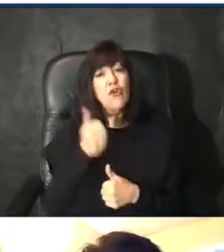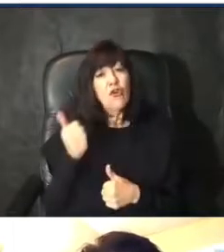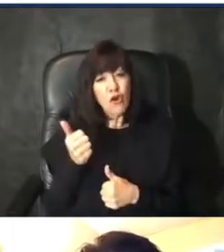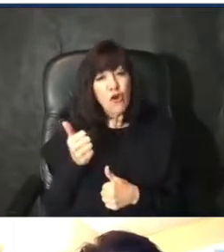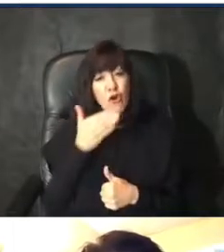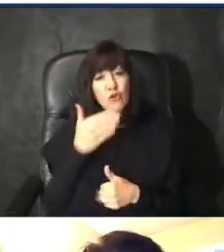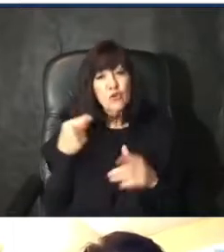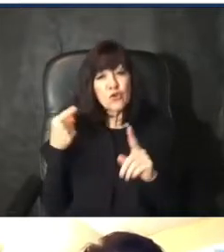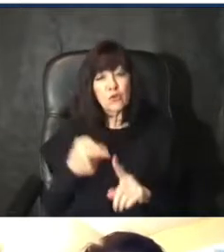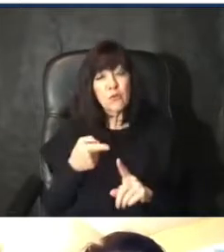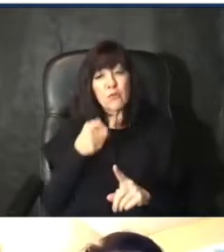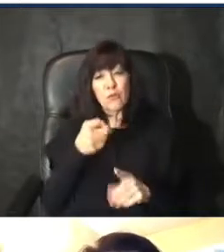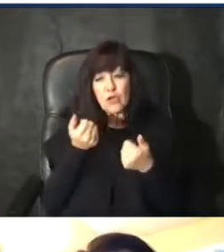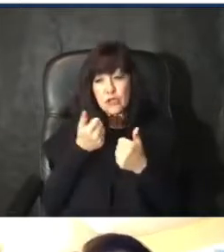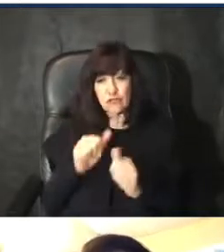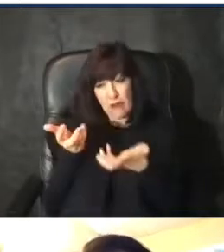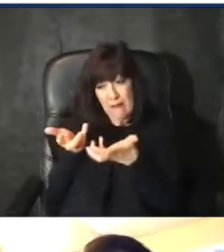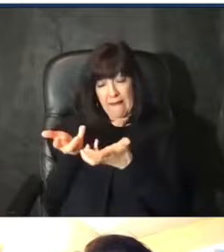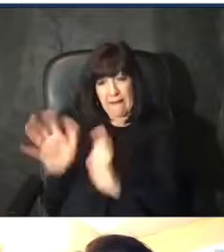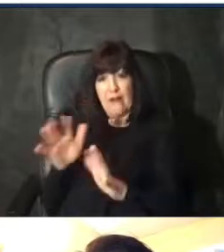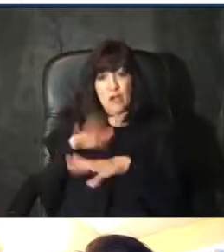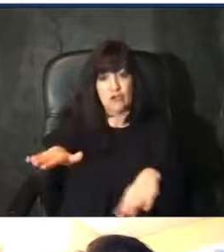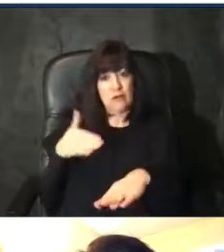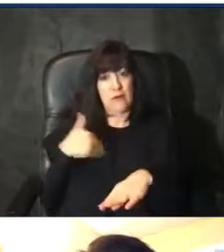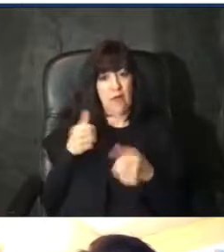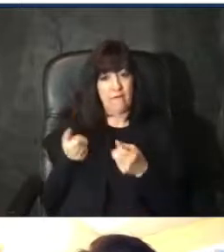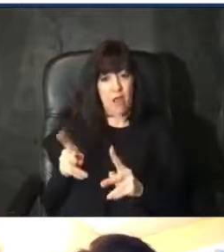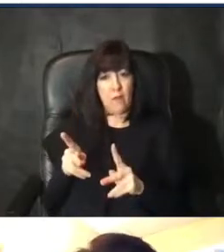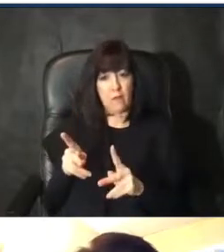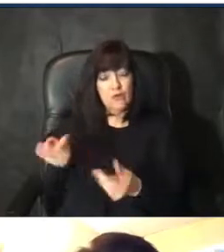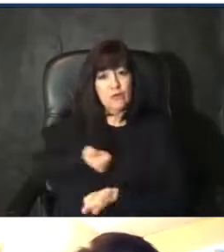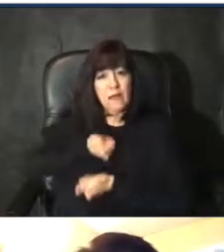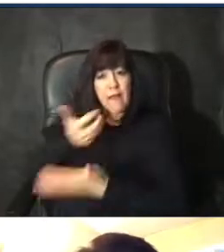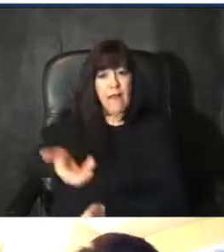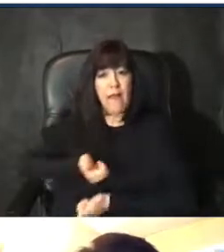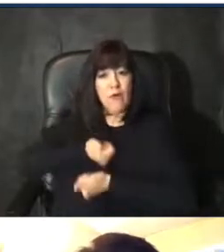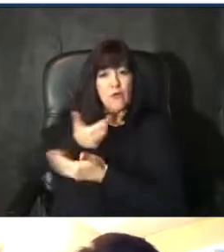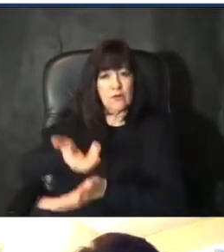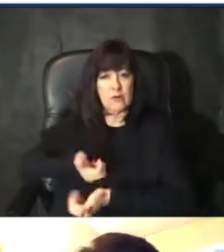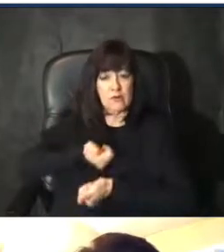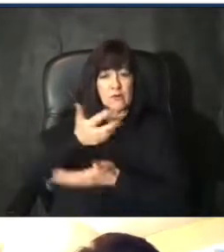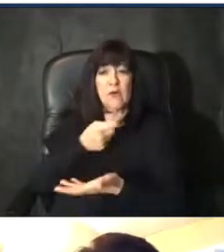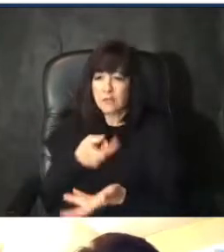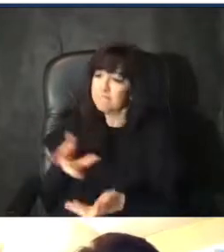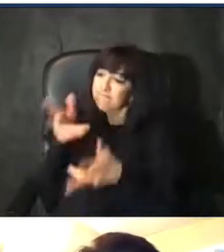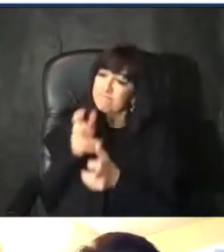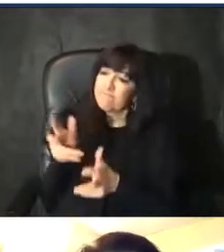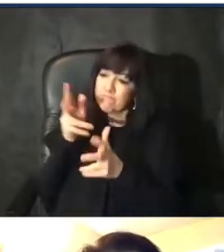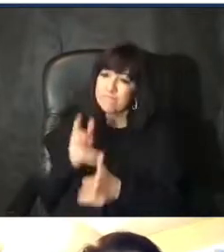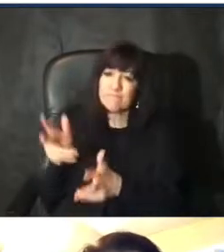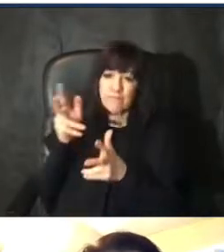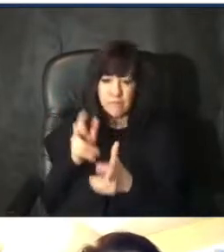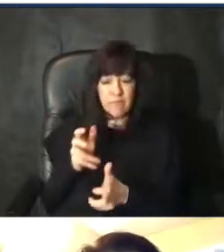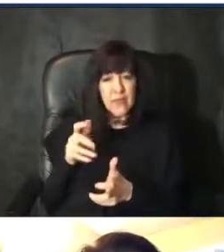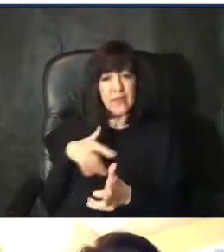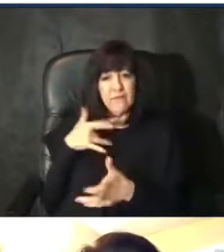provide a safe space so that they can express or just connecting with them can be really helpful.